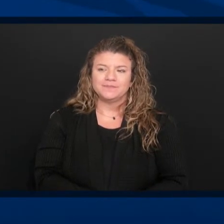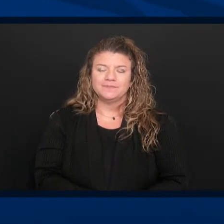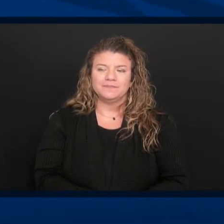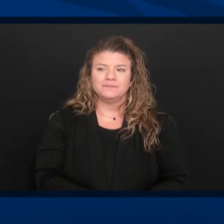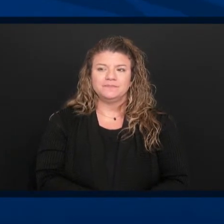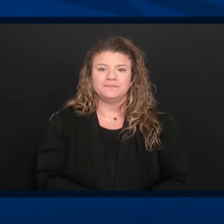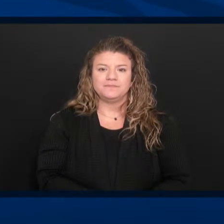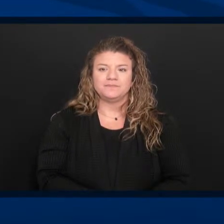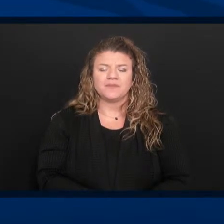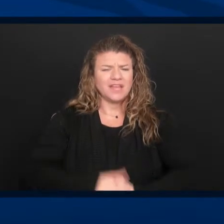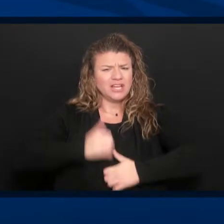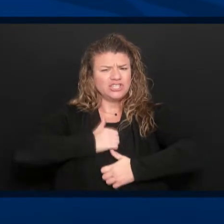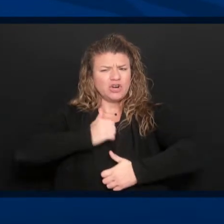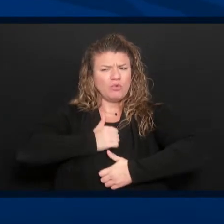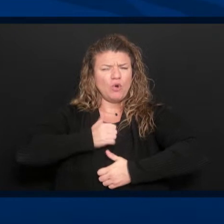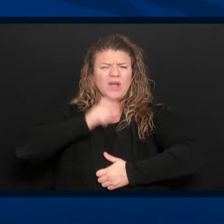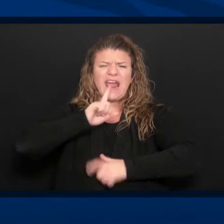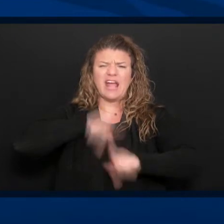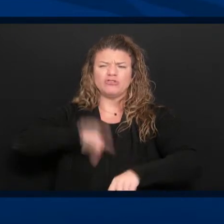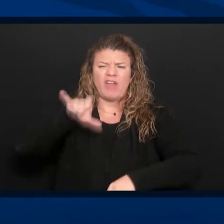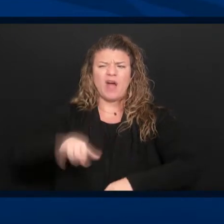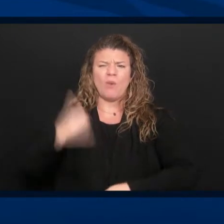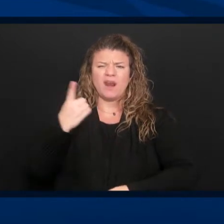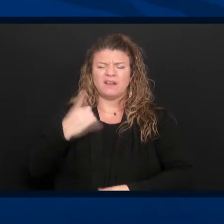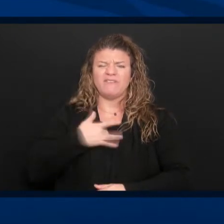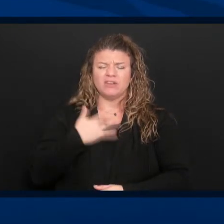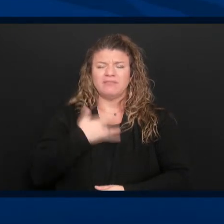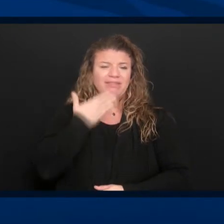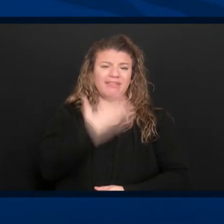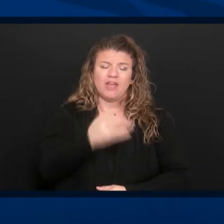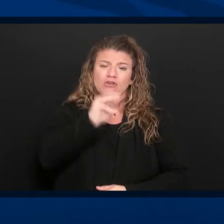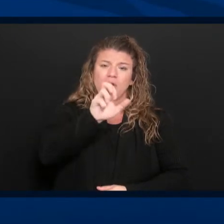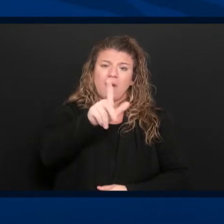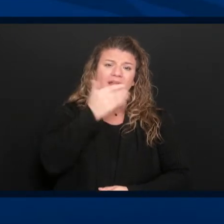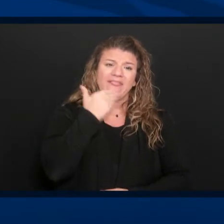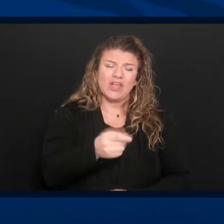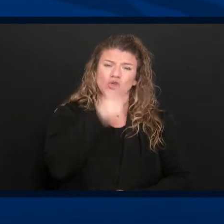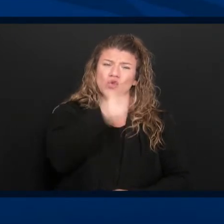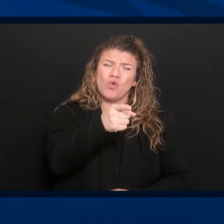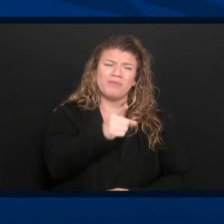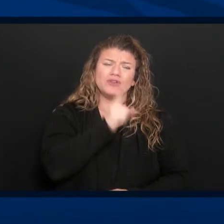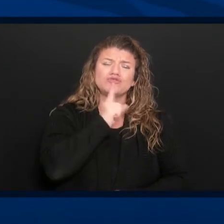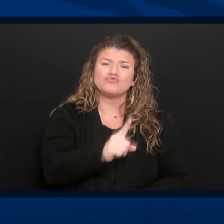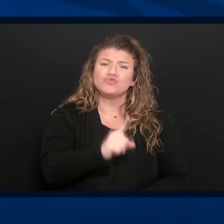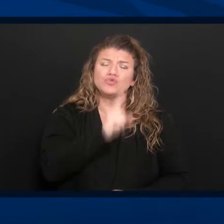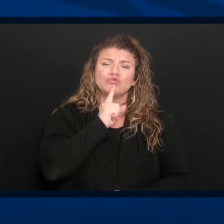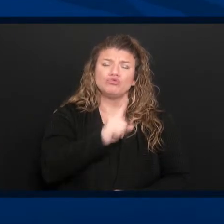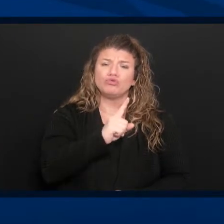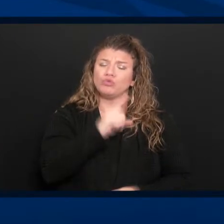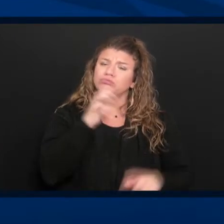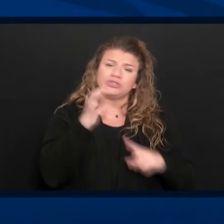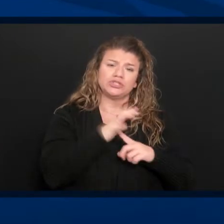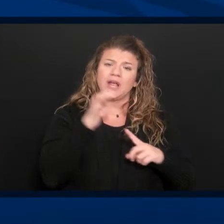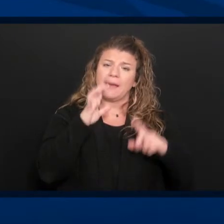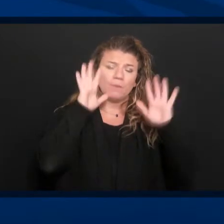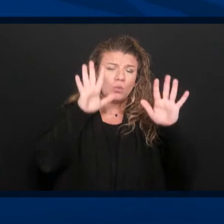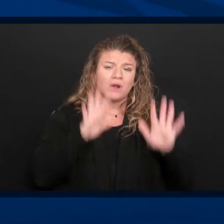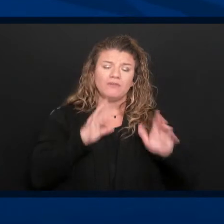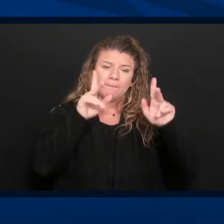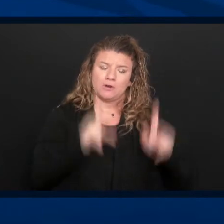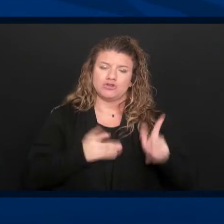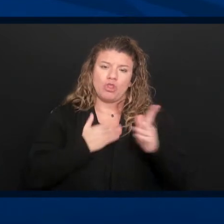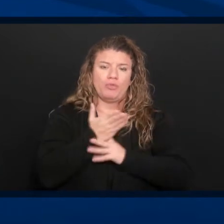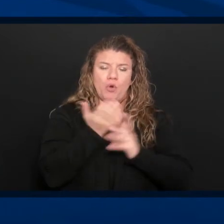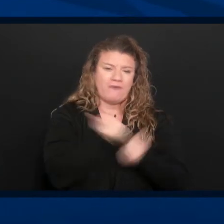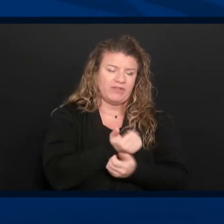I think, General, you've got to answer this, please. And thank you, Mark. I mean, really and true, you've been a real stellar, wonderful gentleman through all this